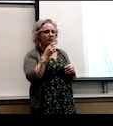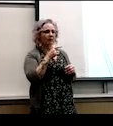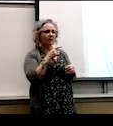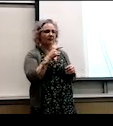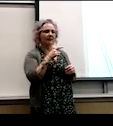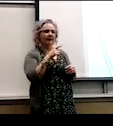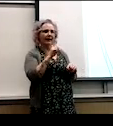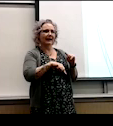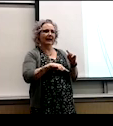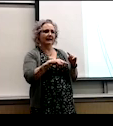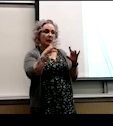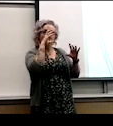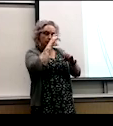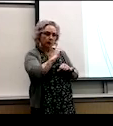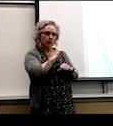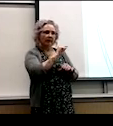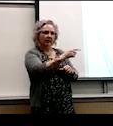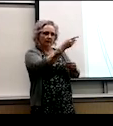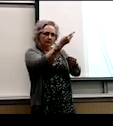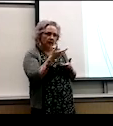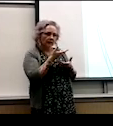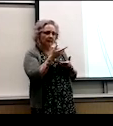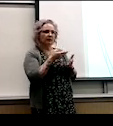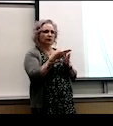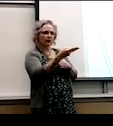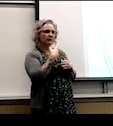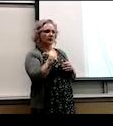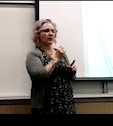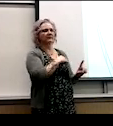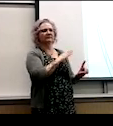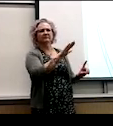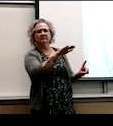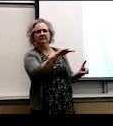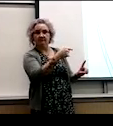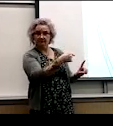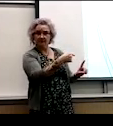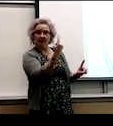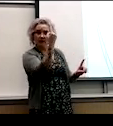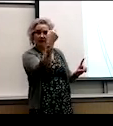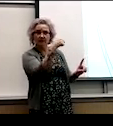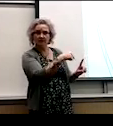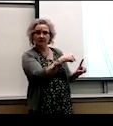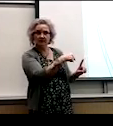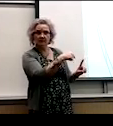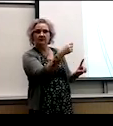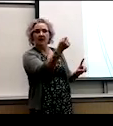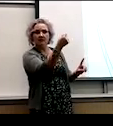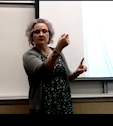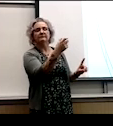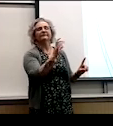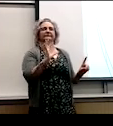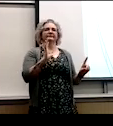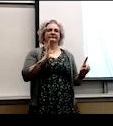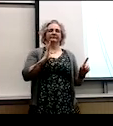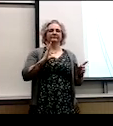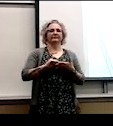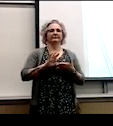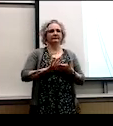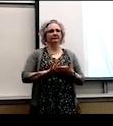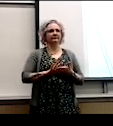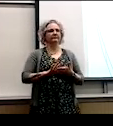in terms of the treatment evidence. Oh, again, I told you I was gonna be redundant. Always screen for obstructive sleep apnea.